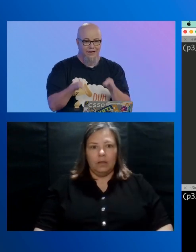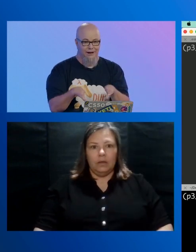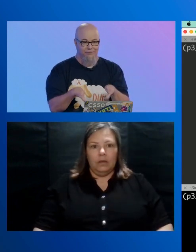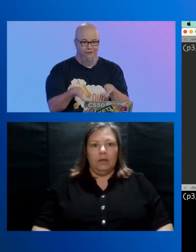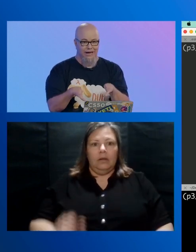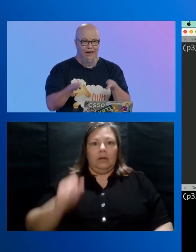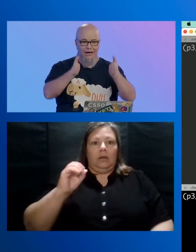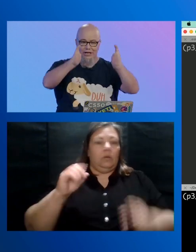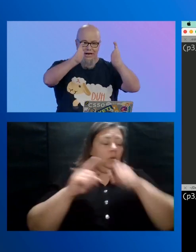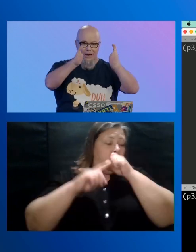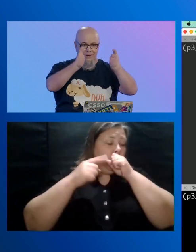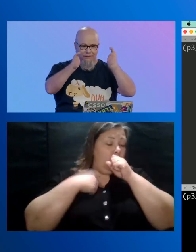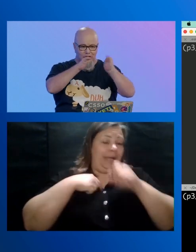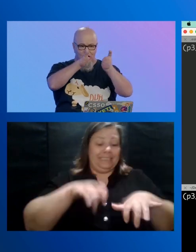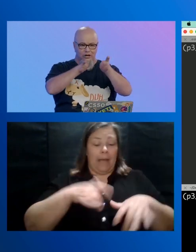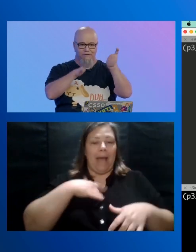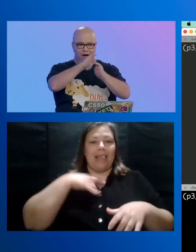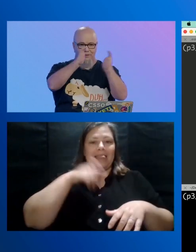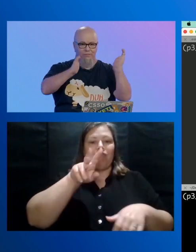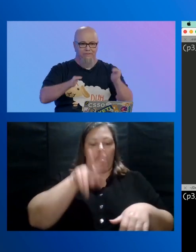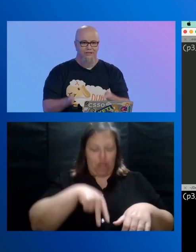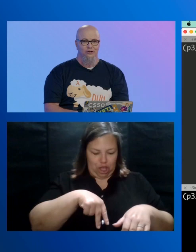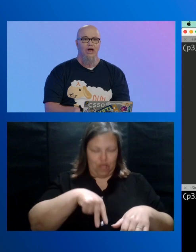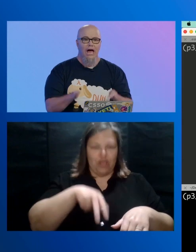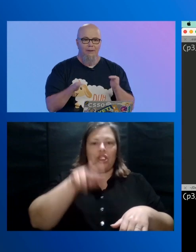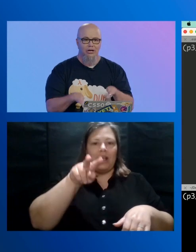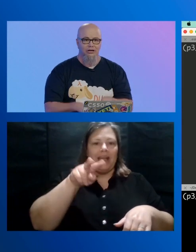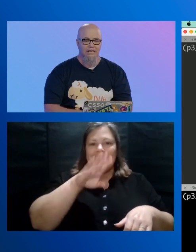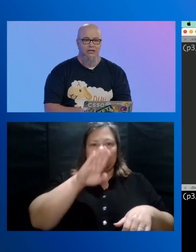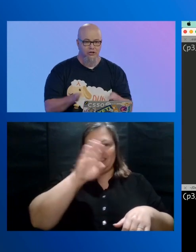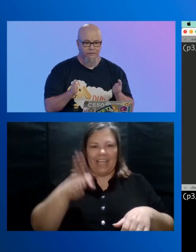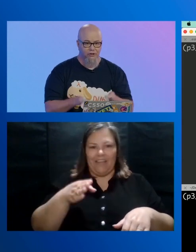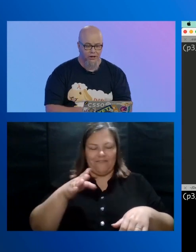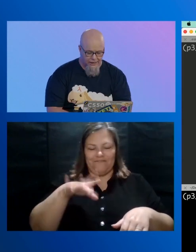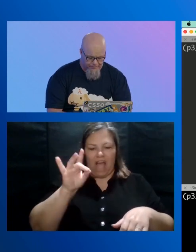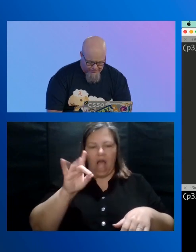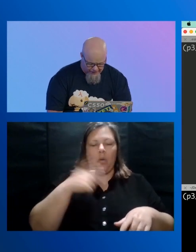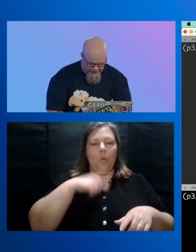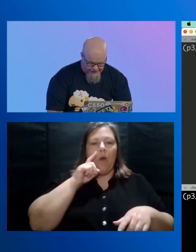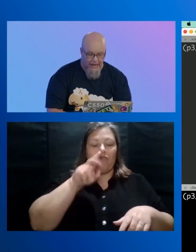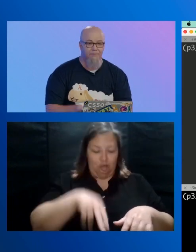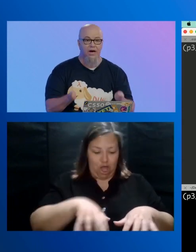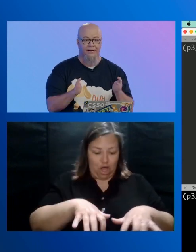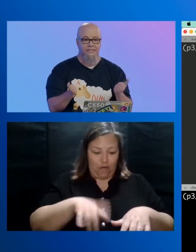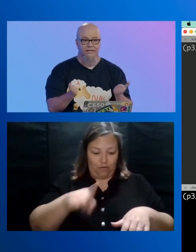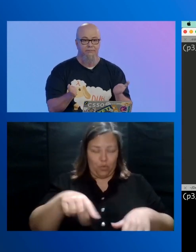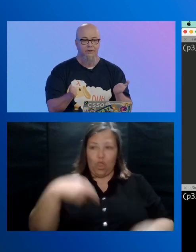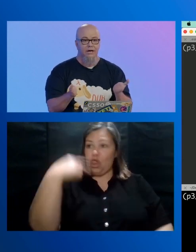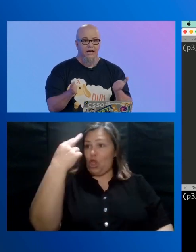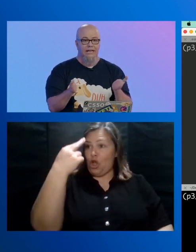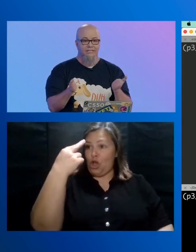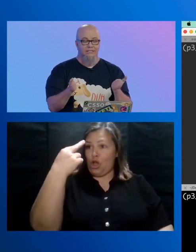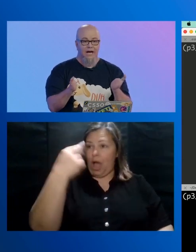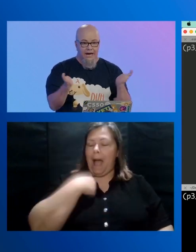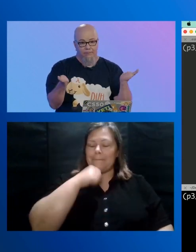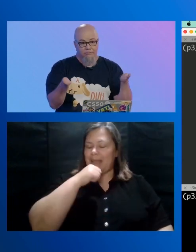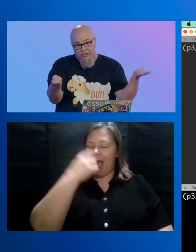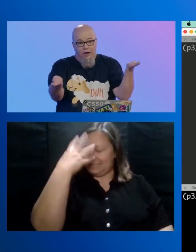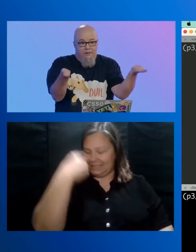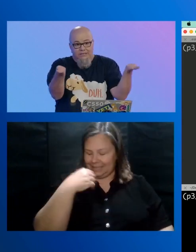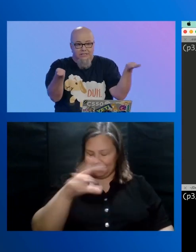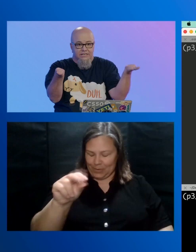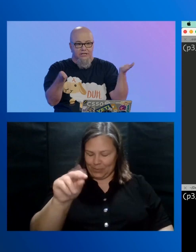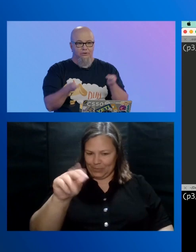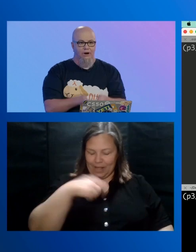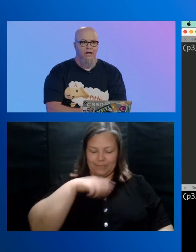when I type, okay? I never learned to find where my fingers are. I'm going to look down. So if you look up and I'm like this, I'm not asleep, unless I am. So,